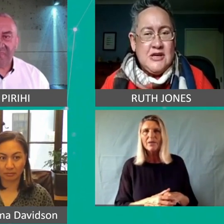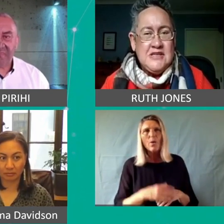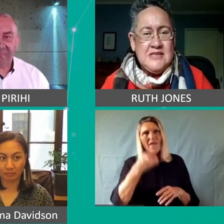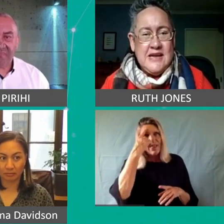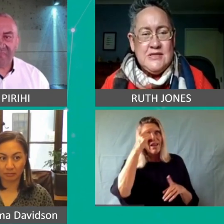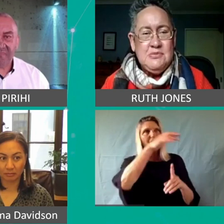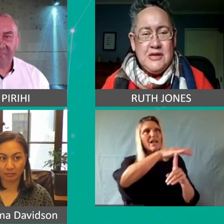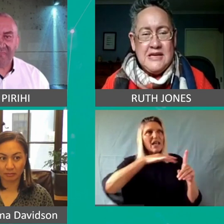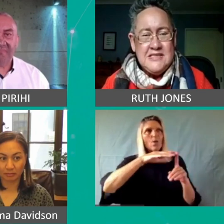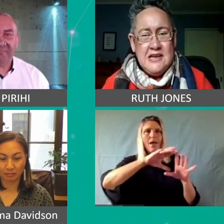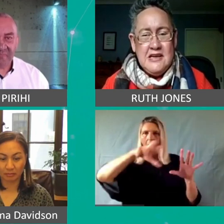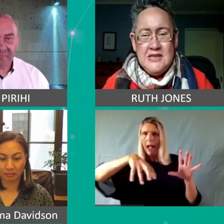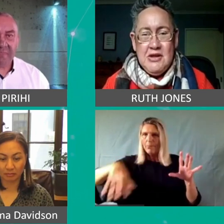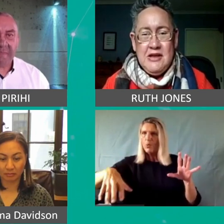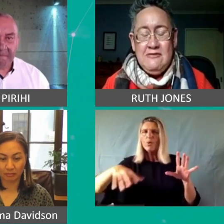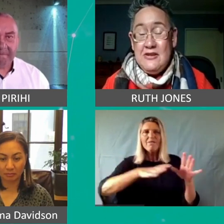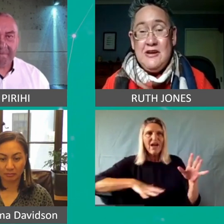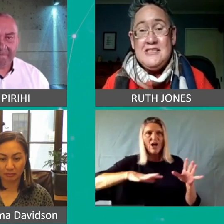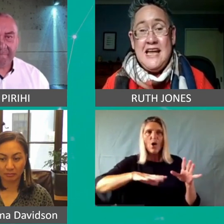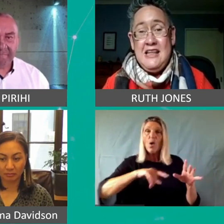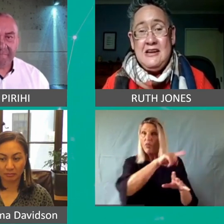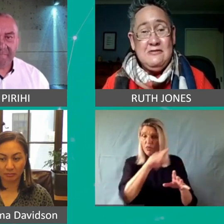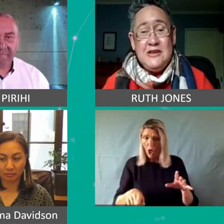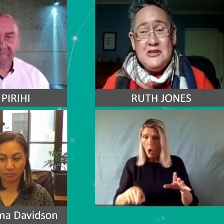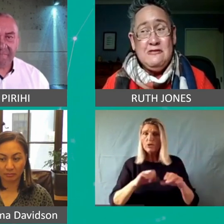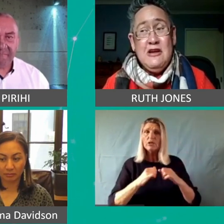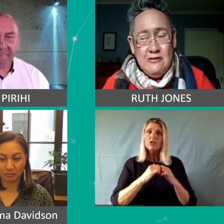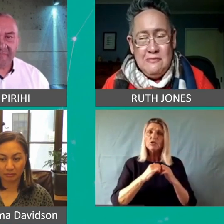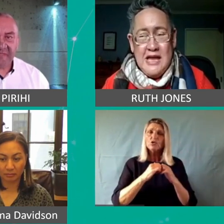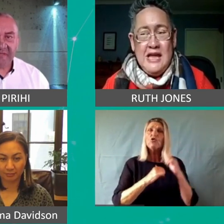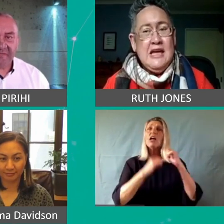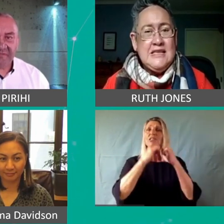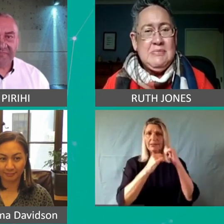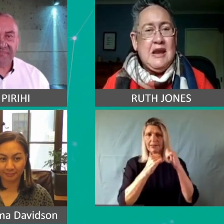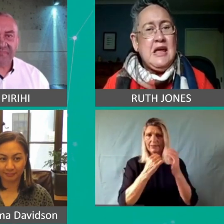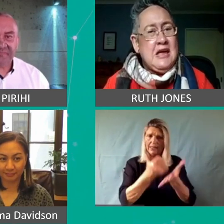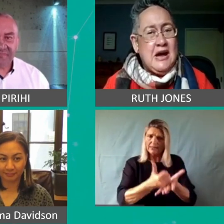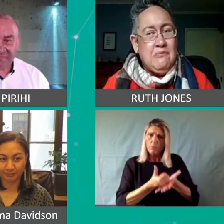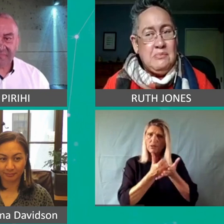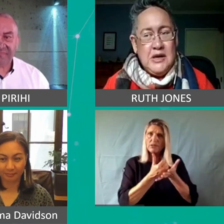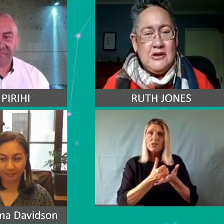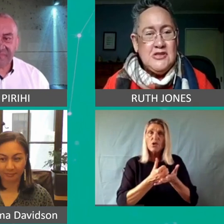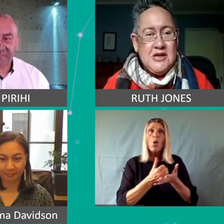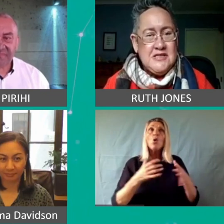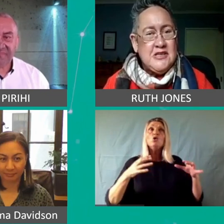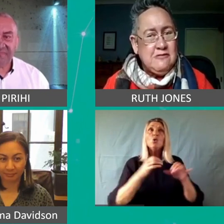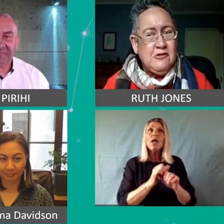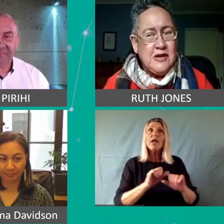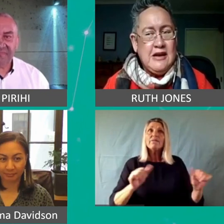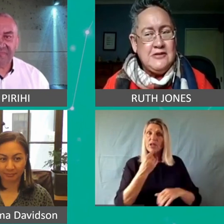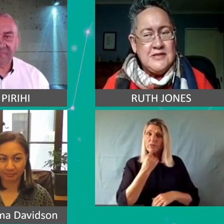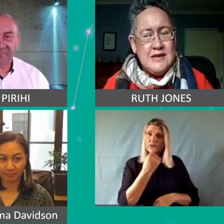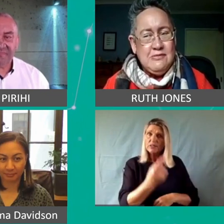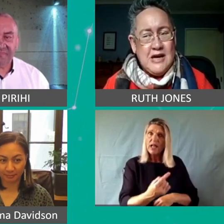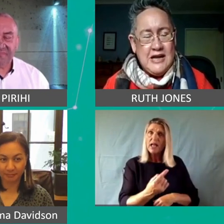collective structures that have supported us. So I think if I say anything to finish off, for me, it's about bringing those structures to the fore